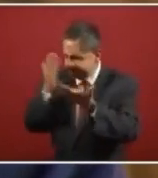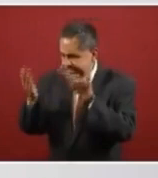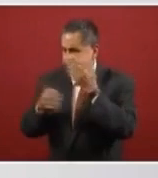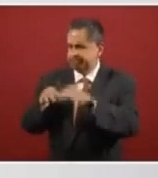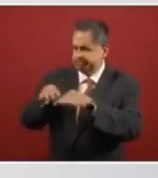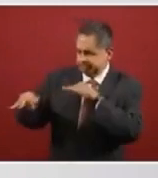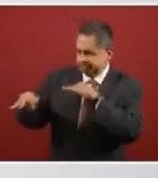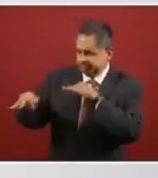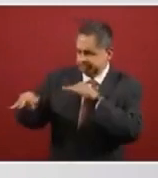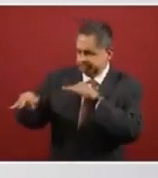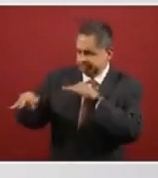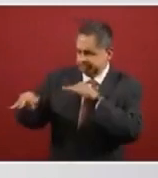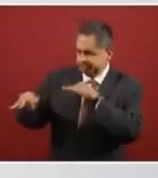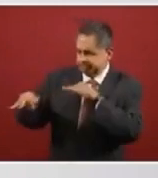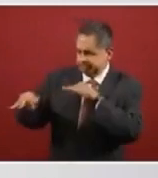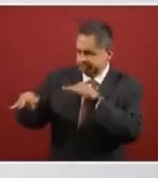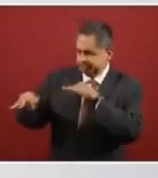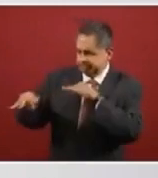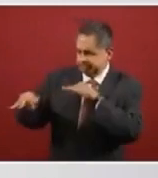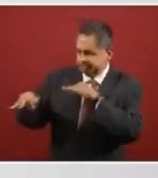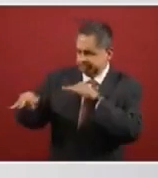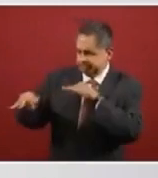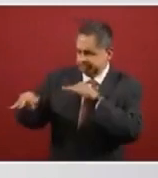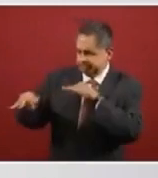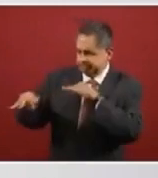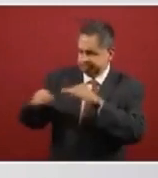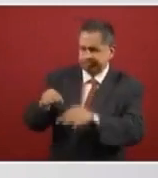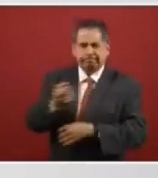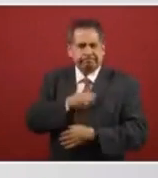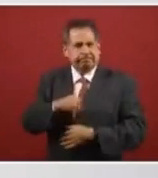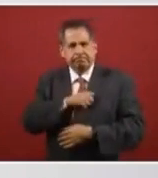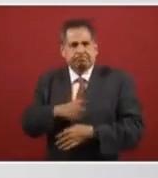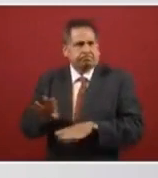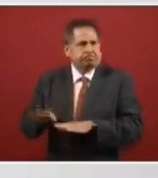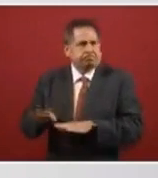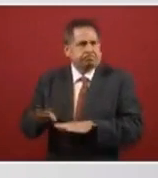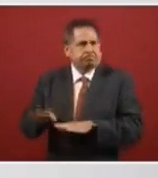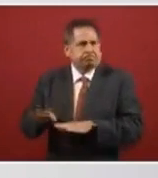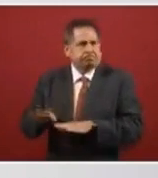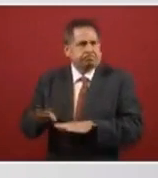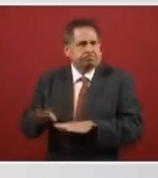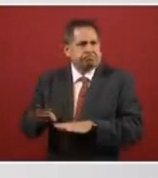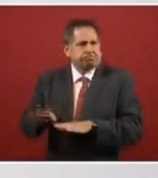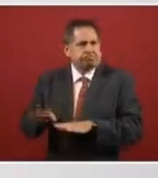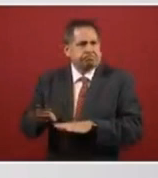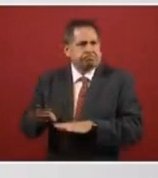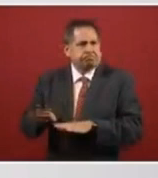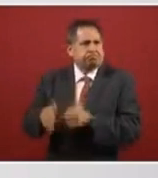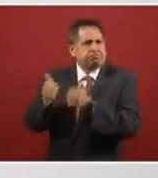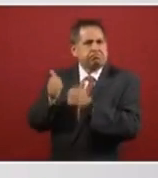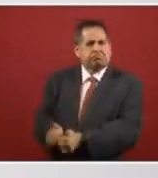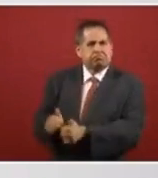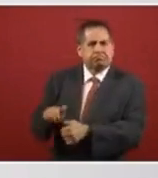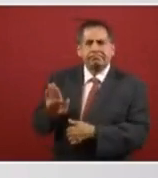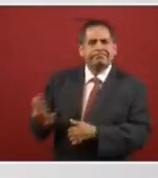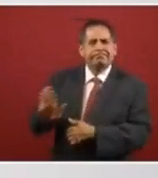and have health and well-being in their homes